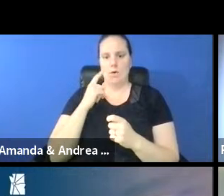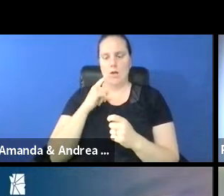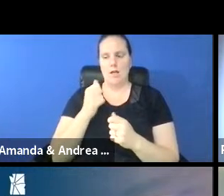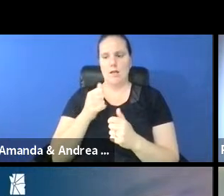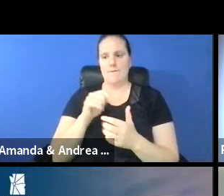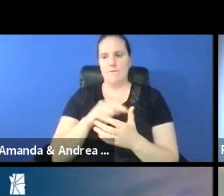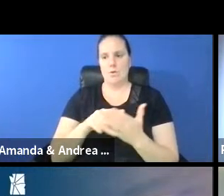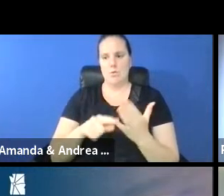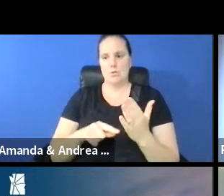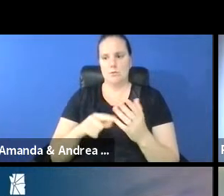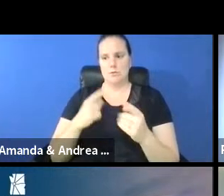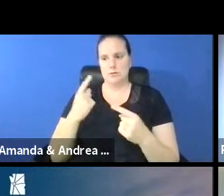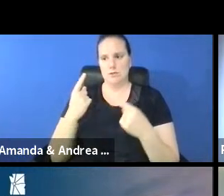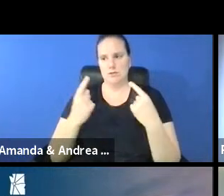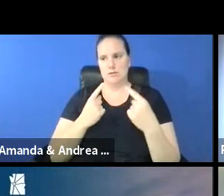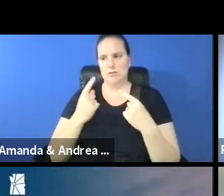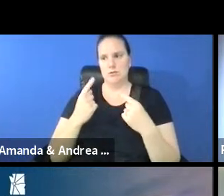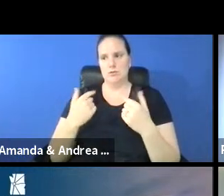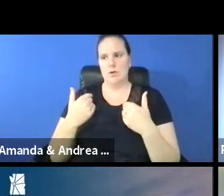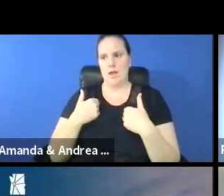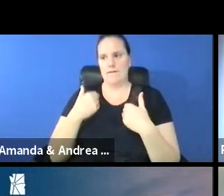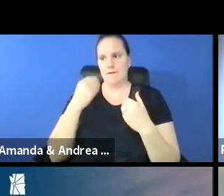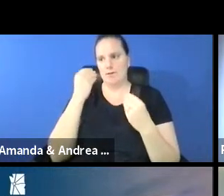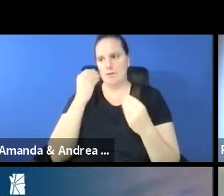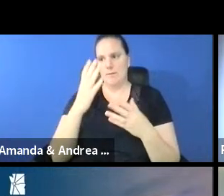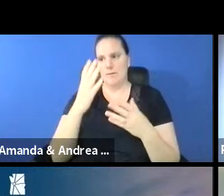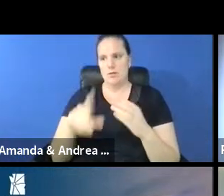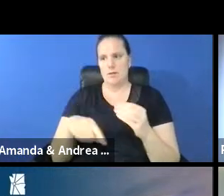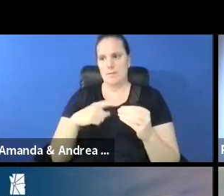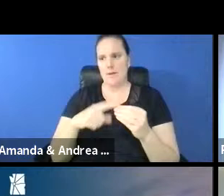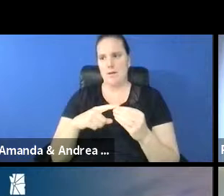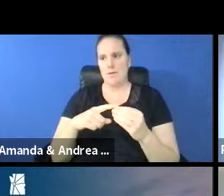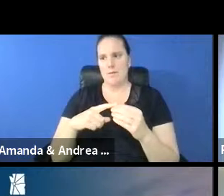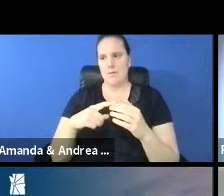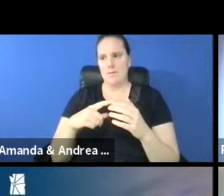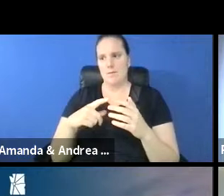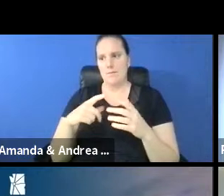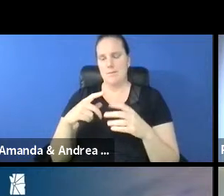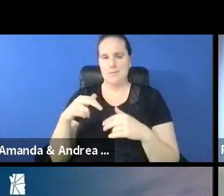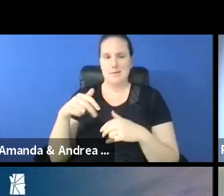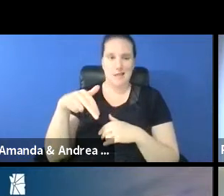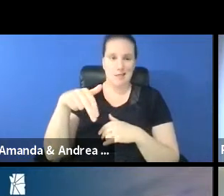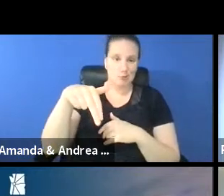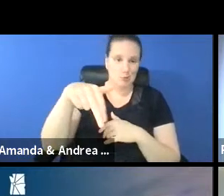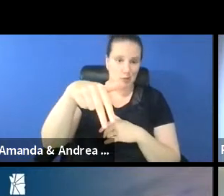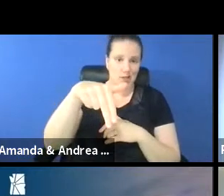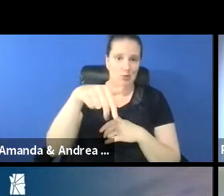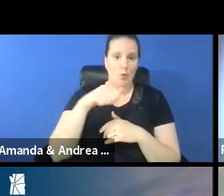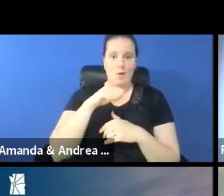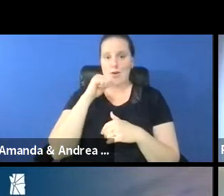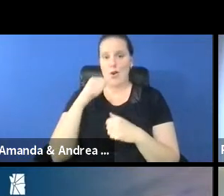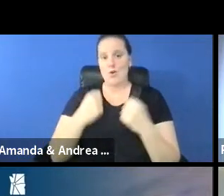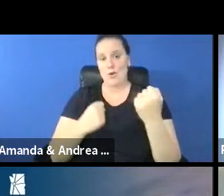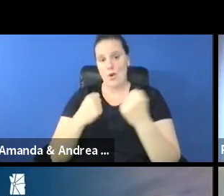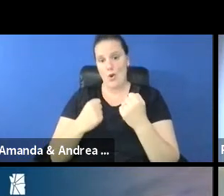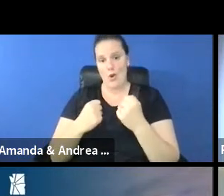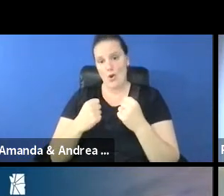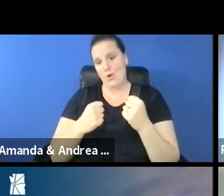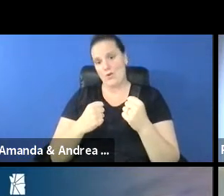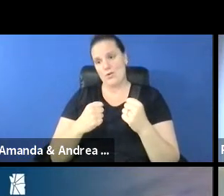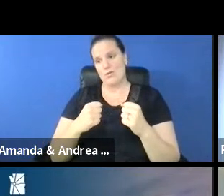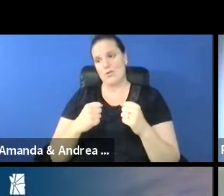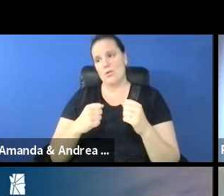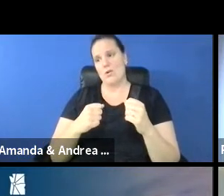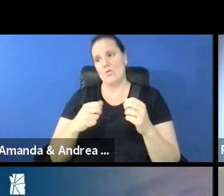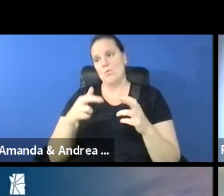they considered to have information on pedestrian or non-car related roadways systems, or